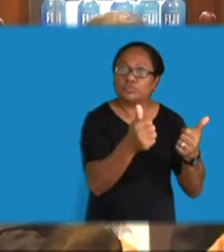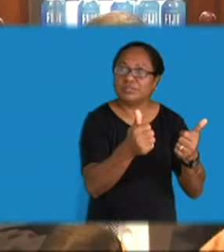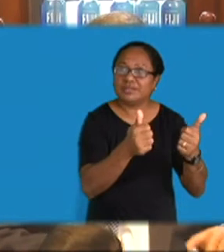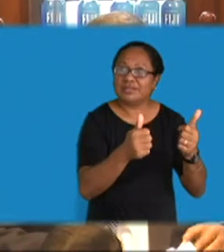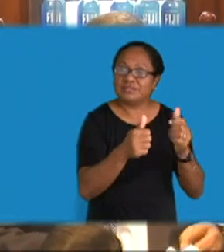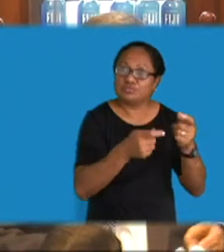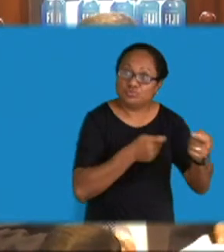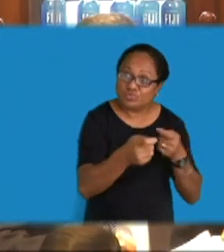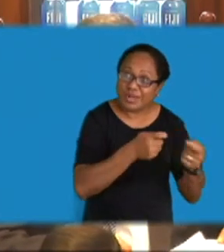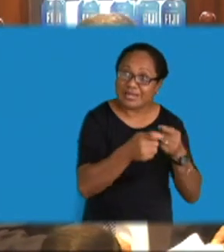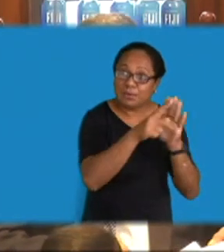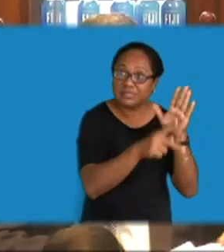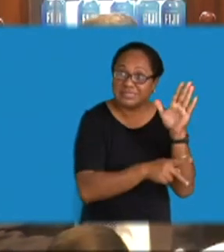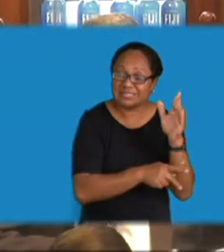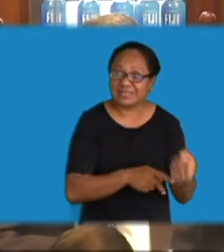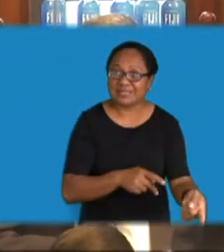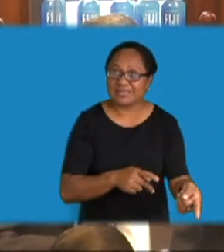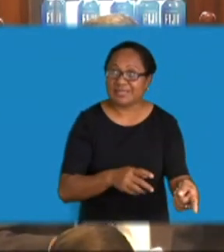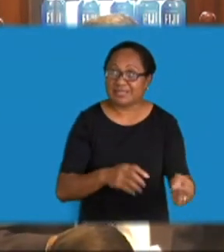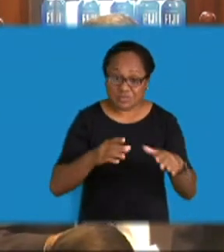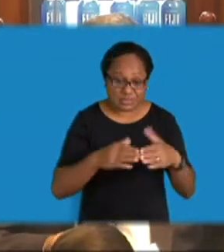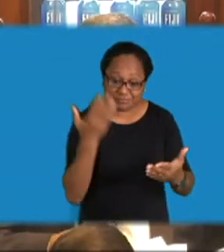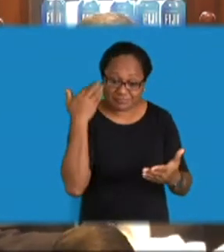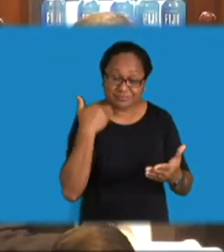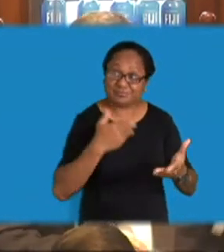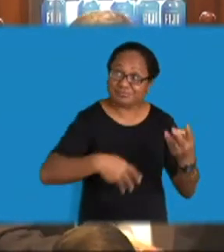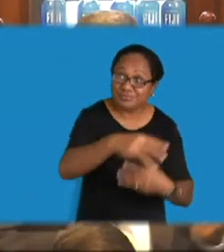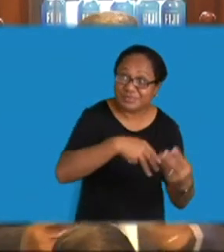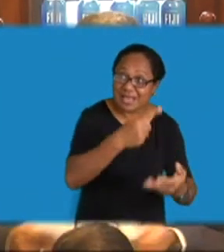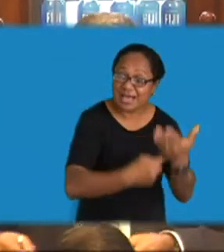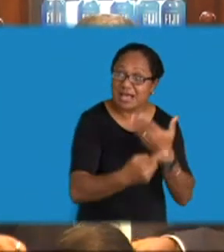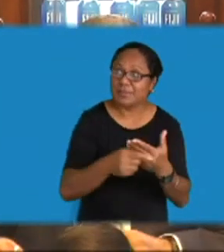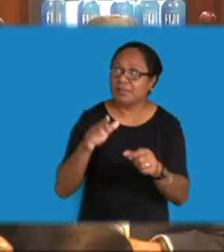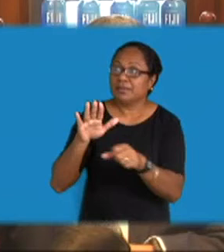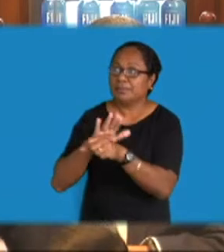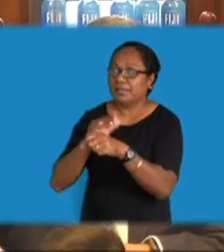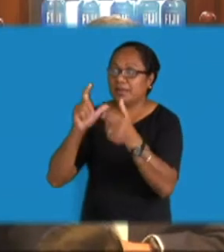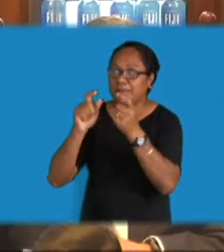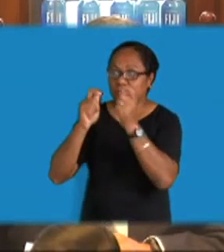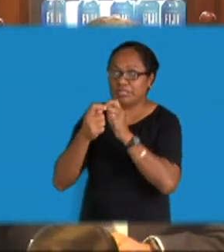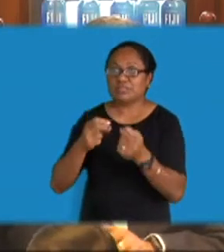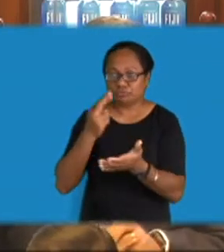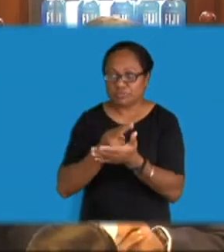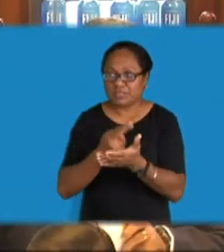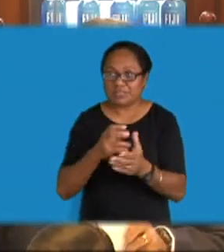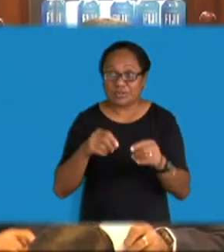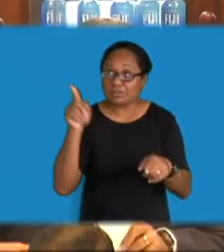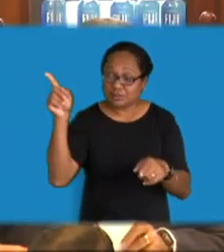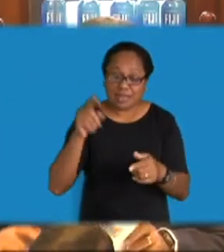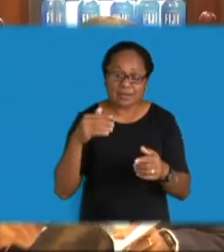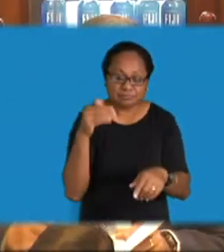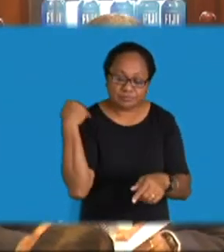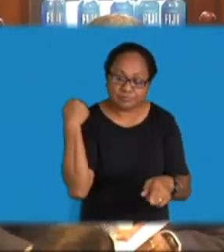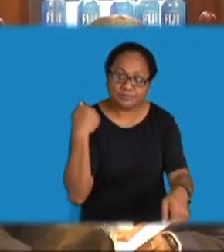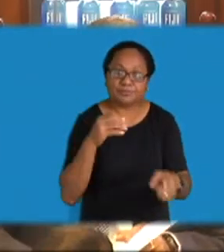concern, which makes climate change real for us. But the stated development has a direct effect on the environment. For example, the